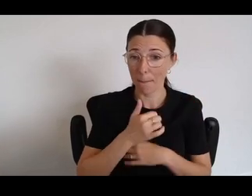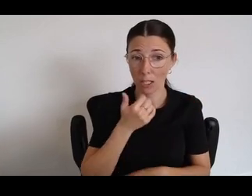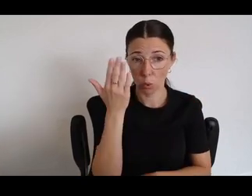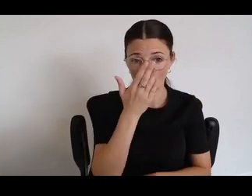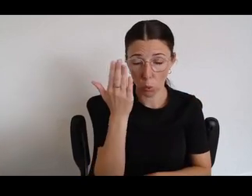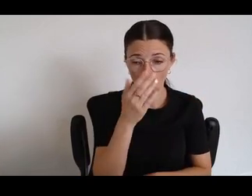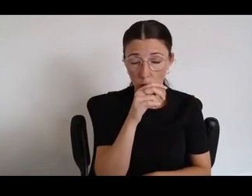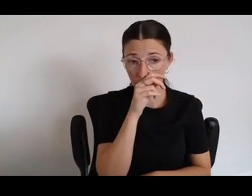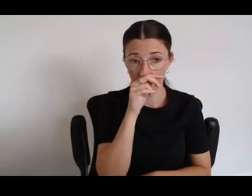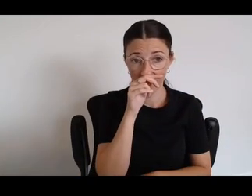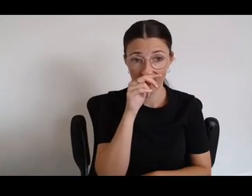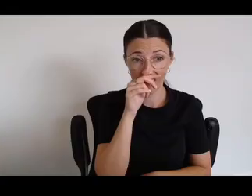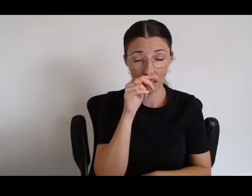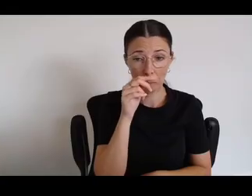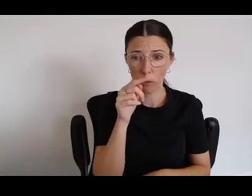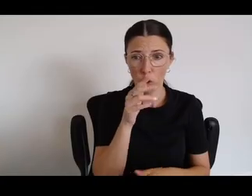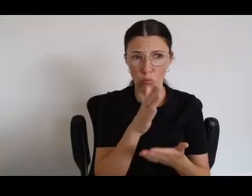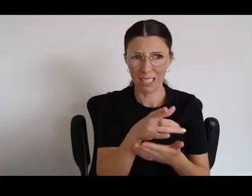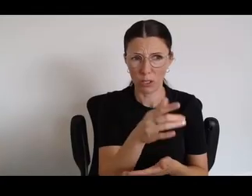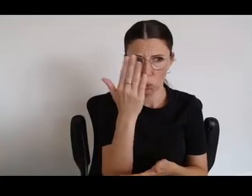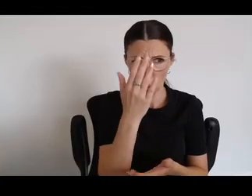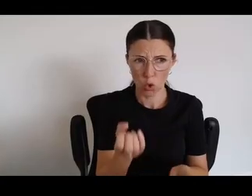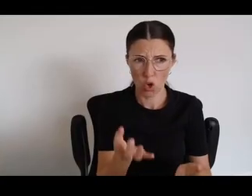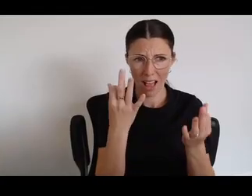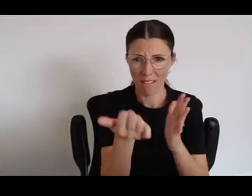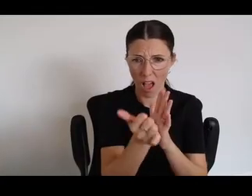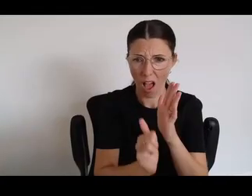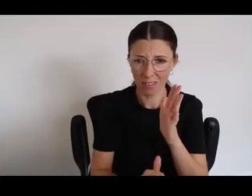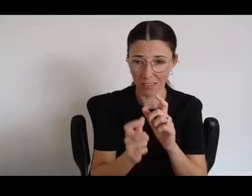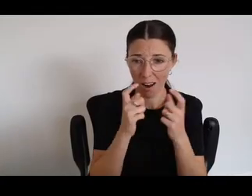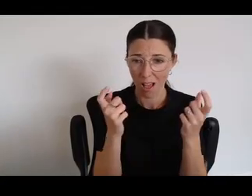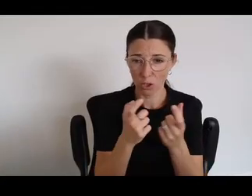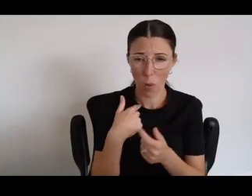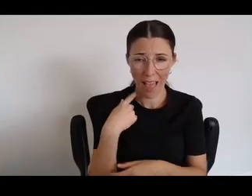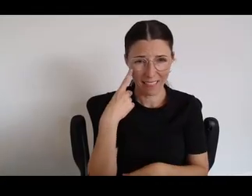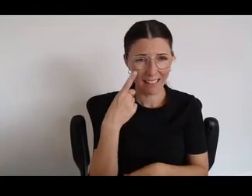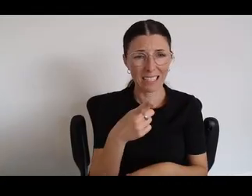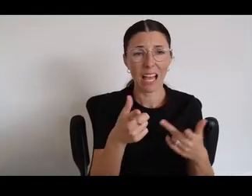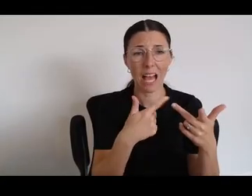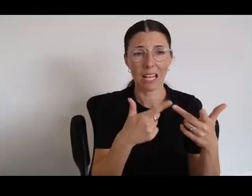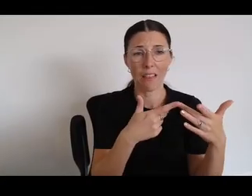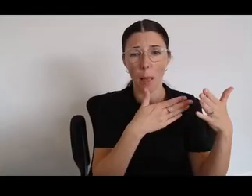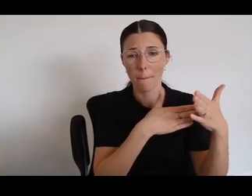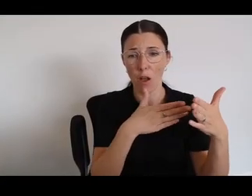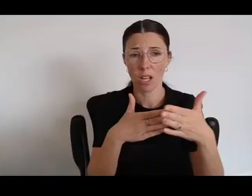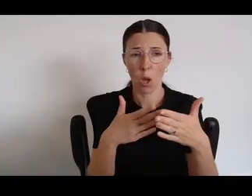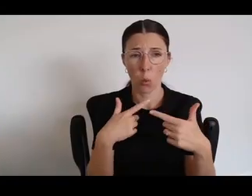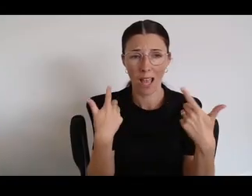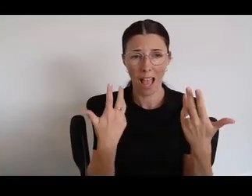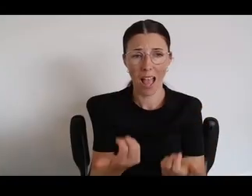there isn't even art classes there, and I think that this is like another one of those barriers that we have. It's